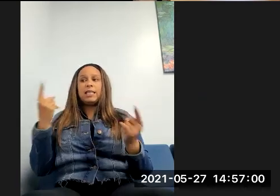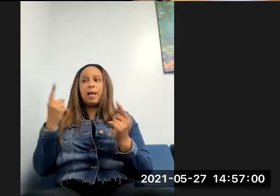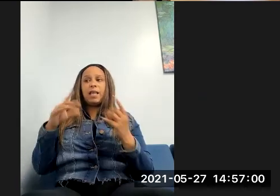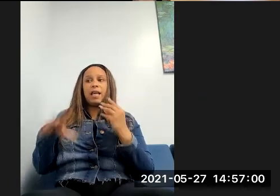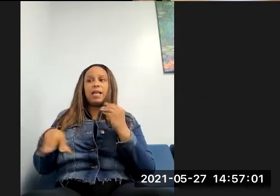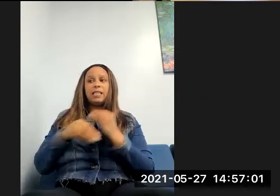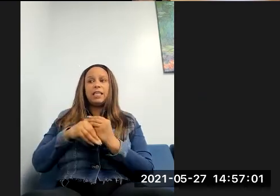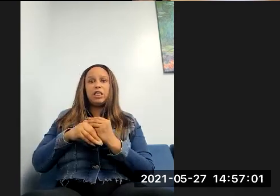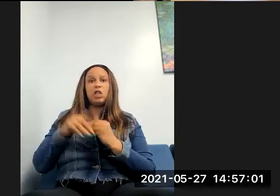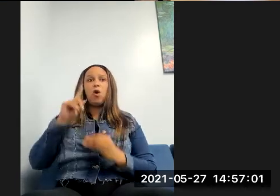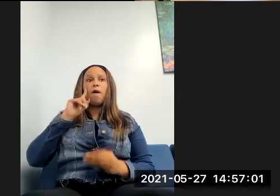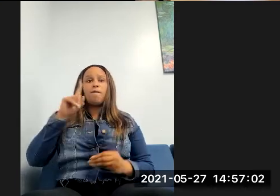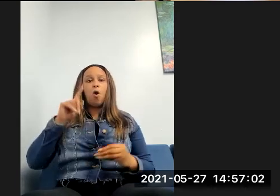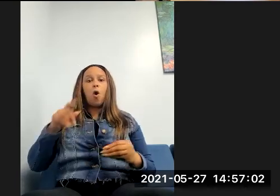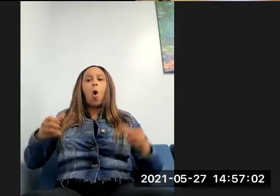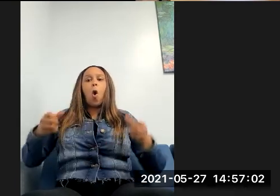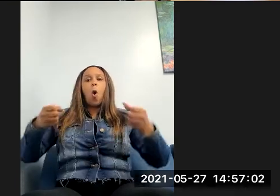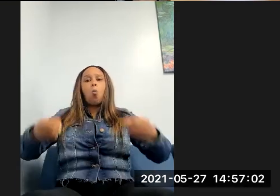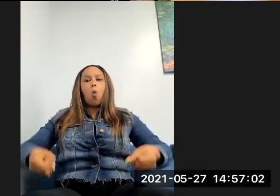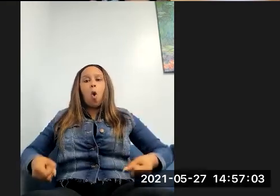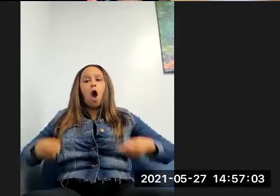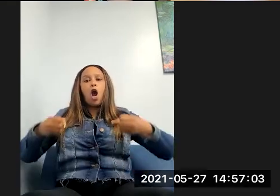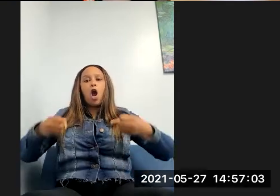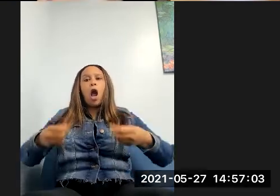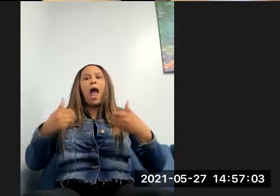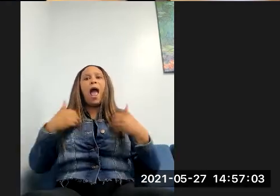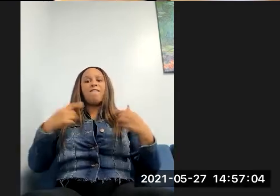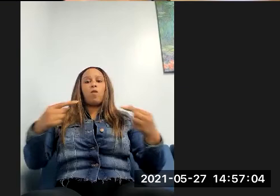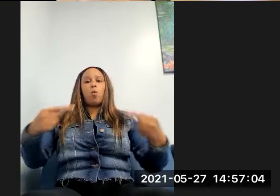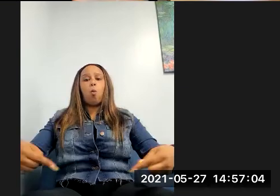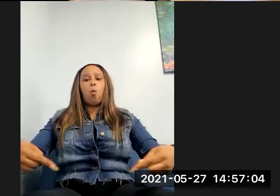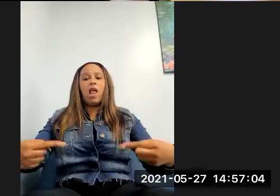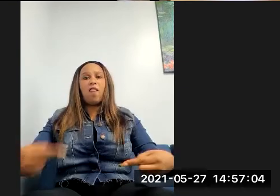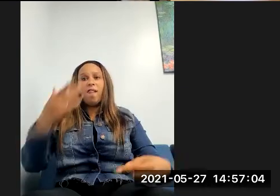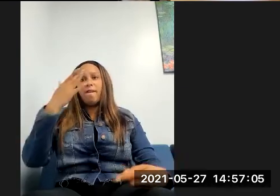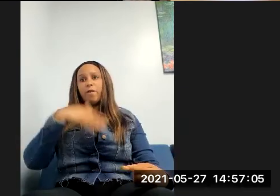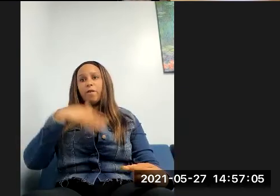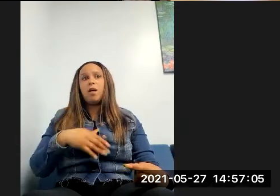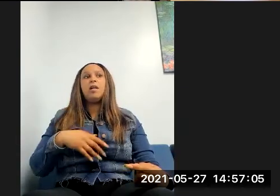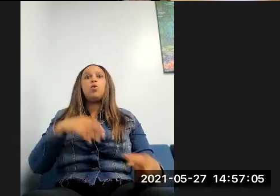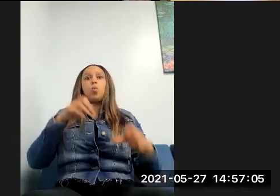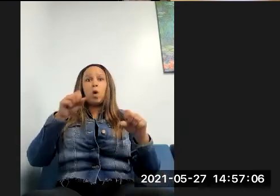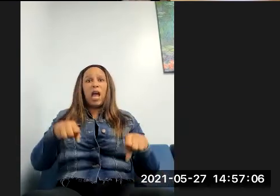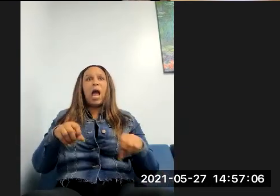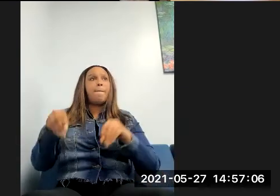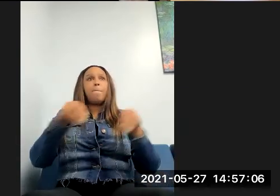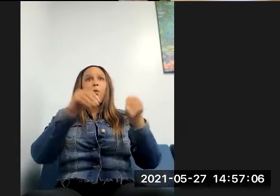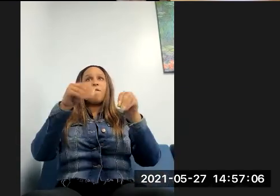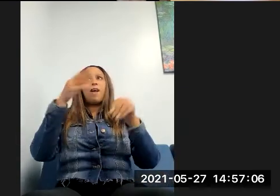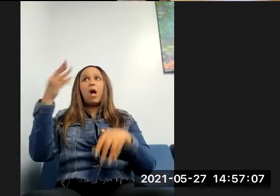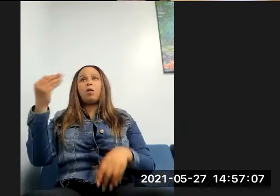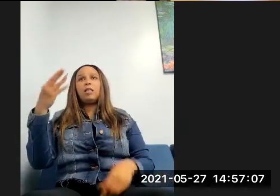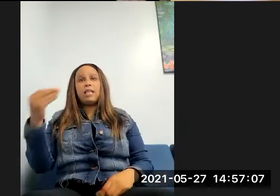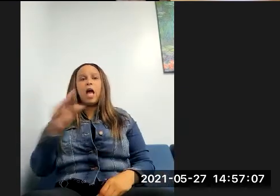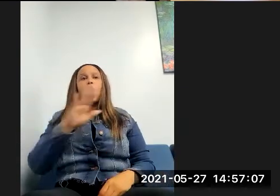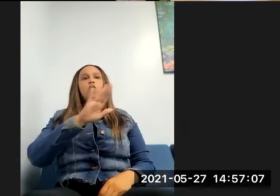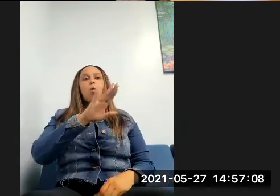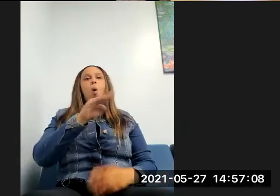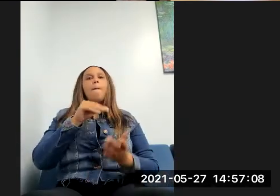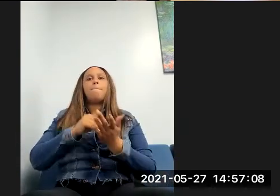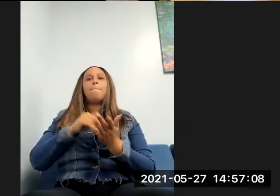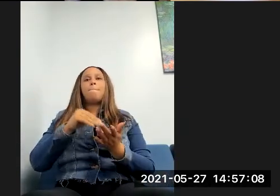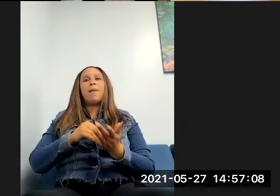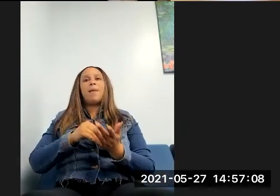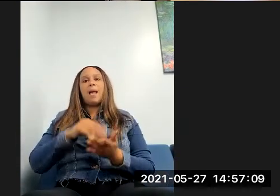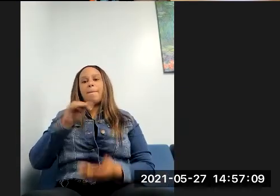a rollator walker to really be functional in the community, your Medicaid program should